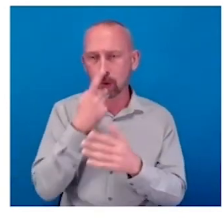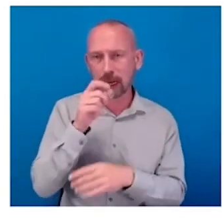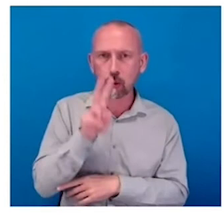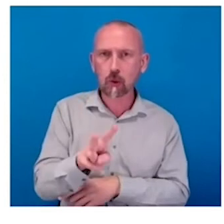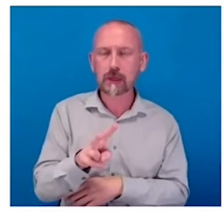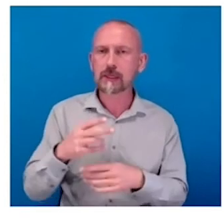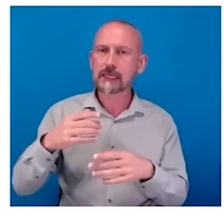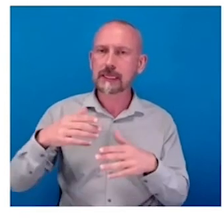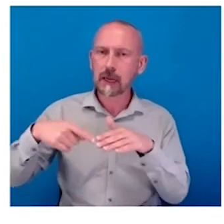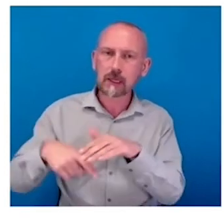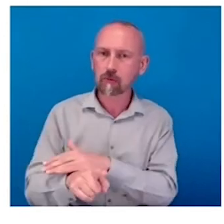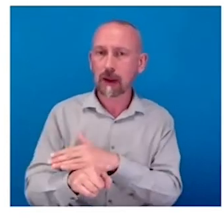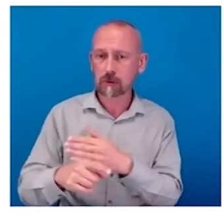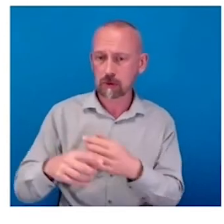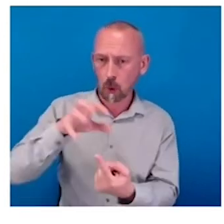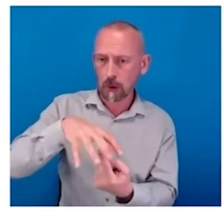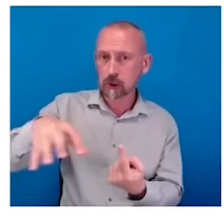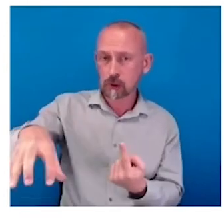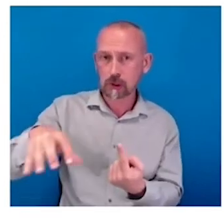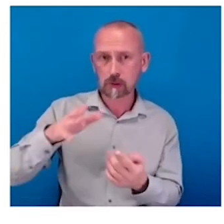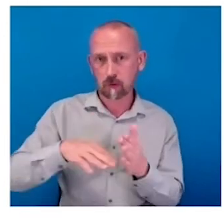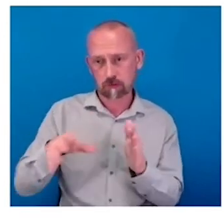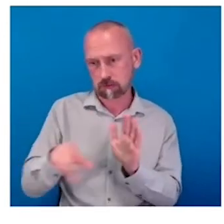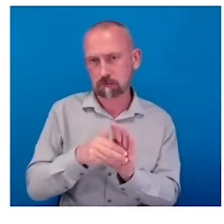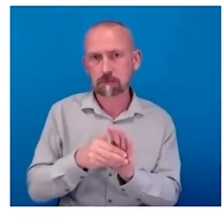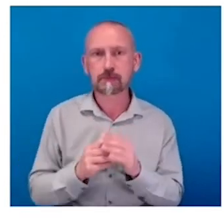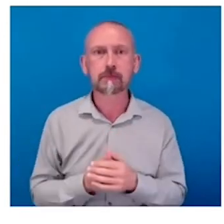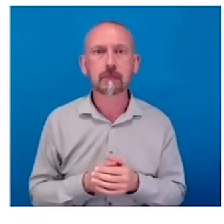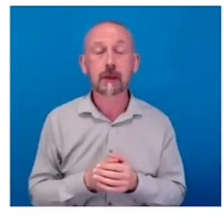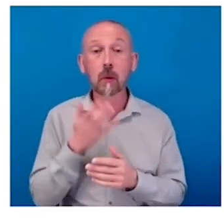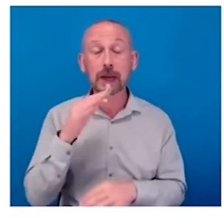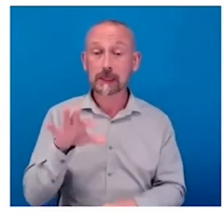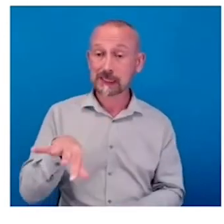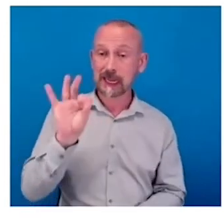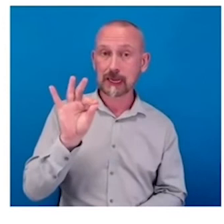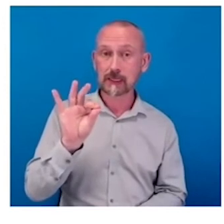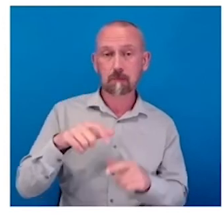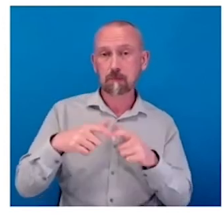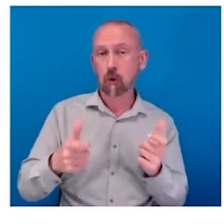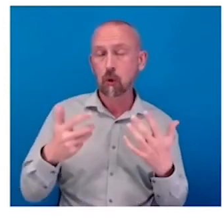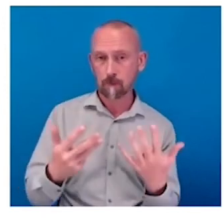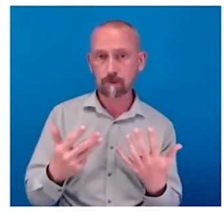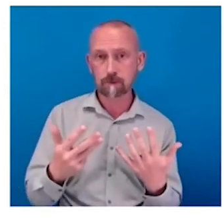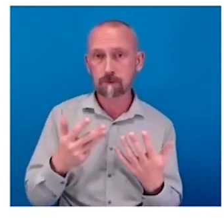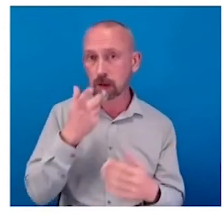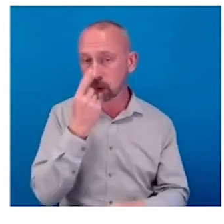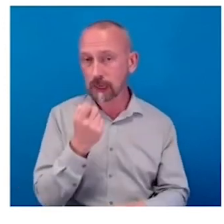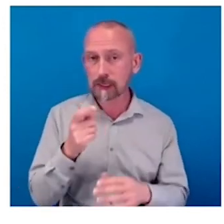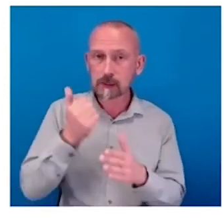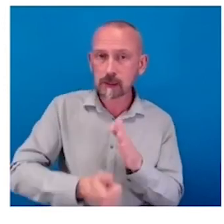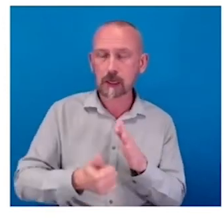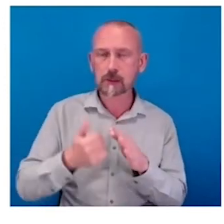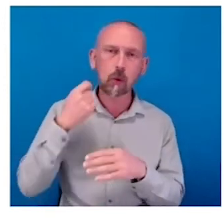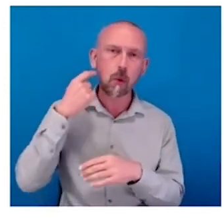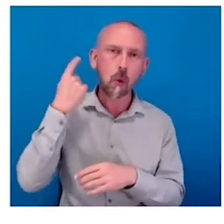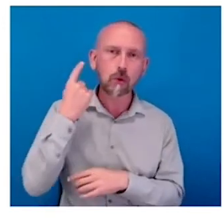location. Once you have the metro stop selected, you can start an audio beacon in your virtual experience. You will return